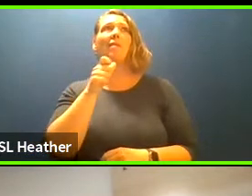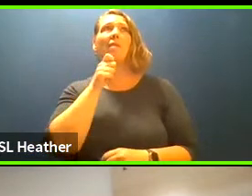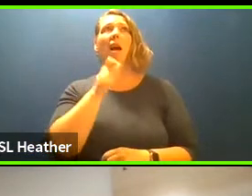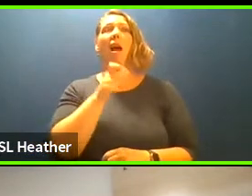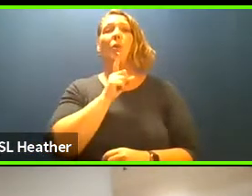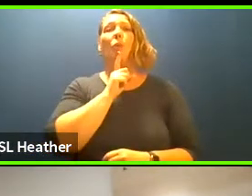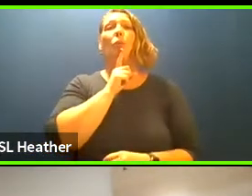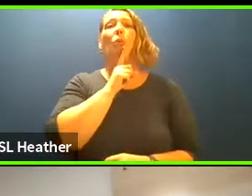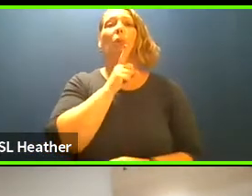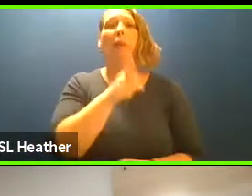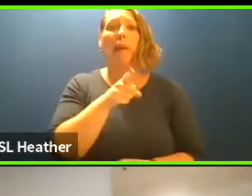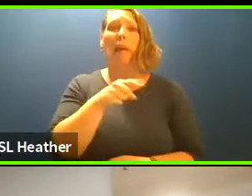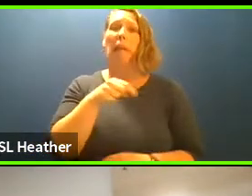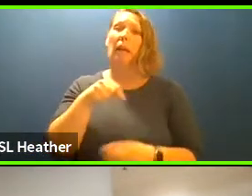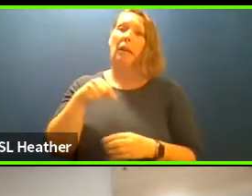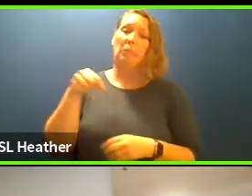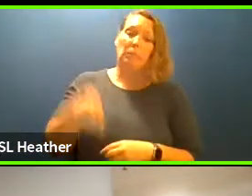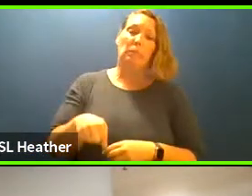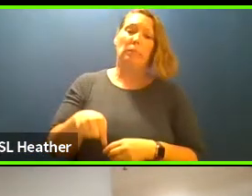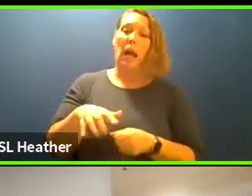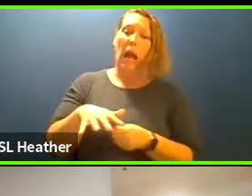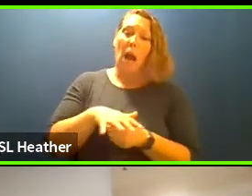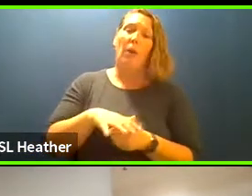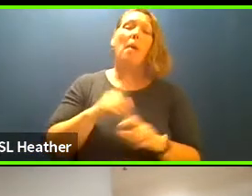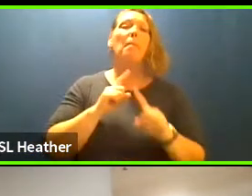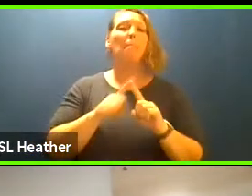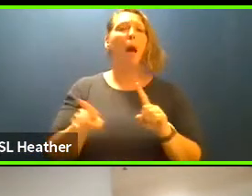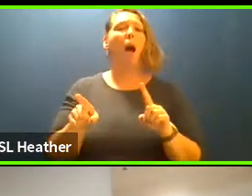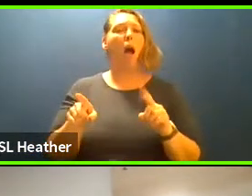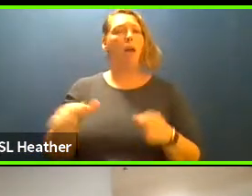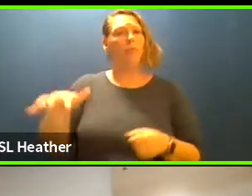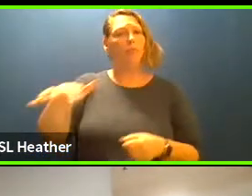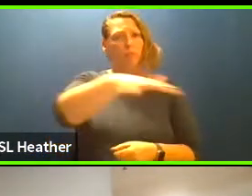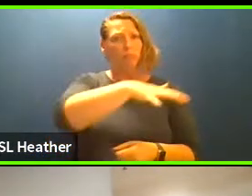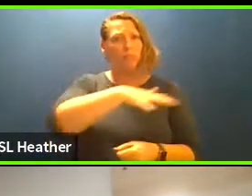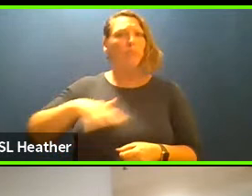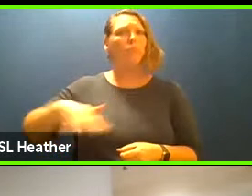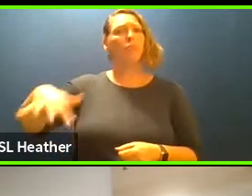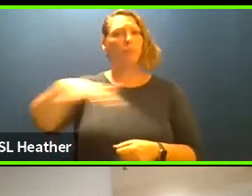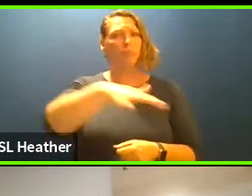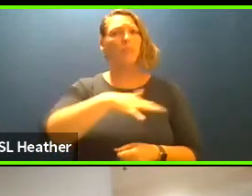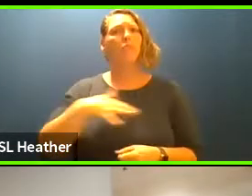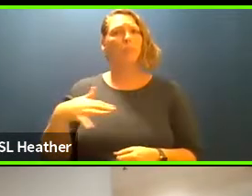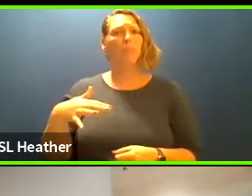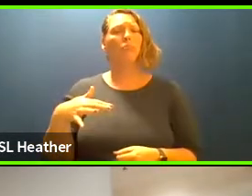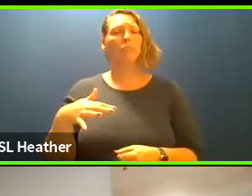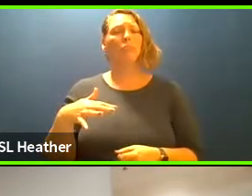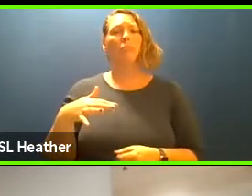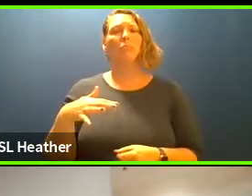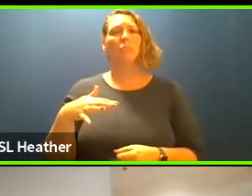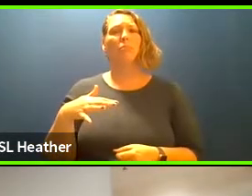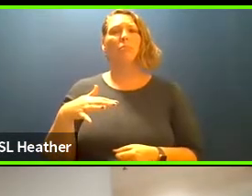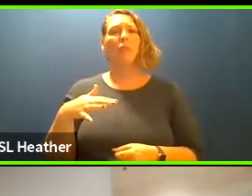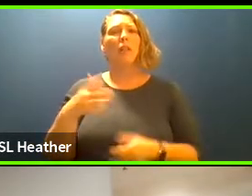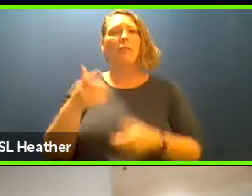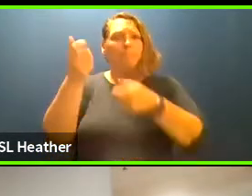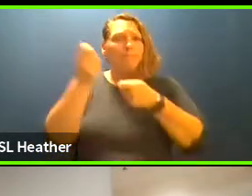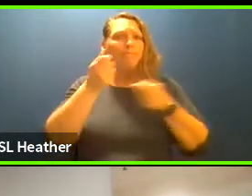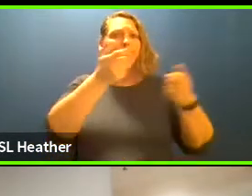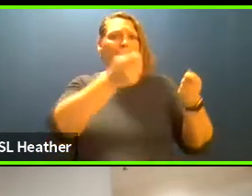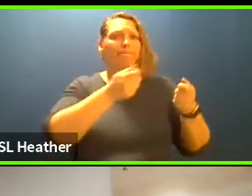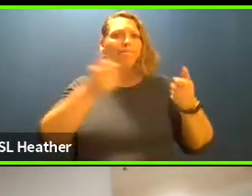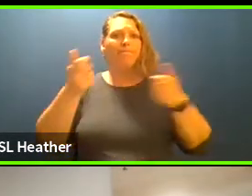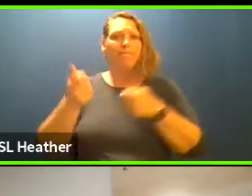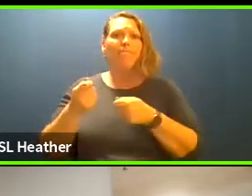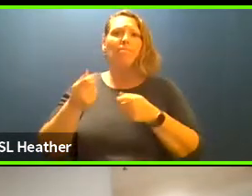in the area, but we're trying to look in the program area to draw